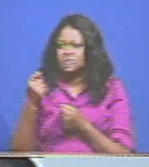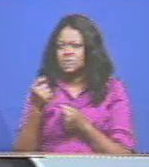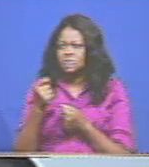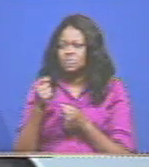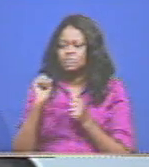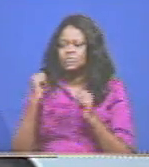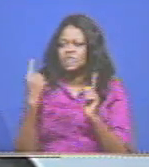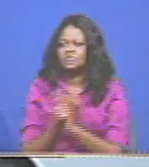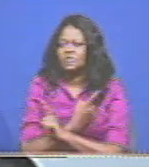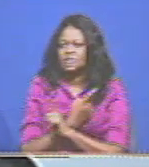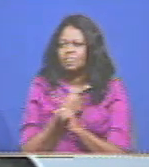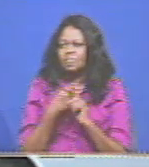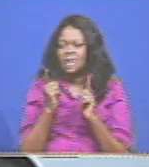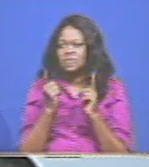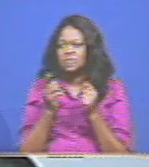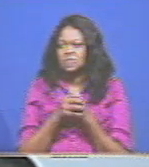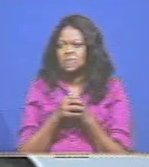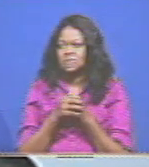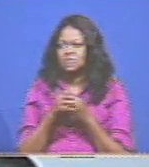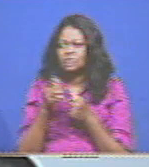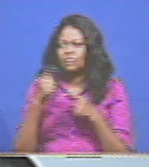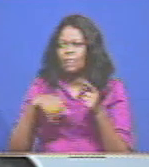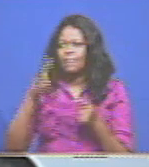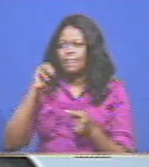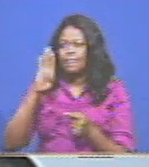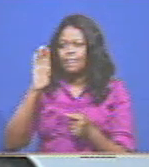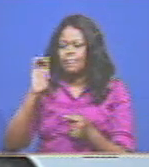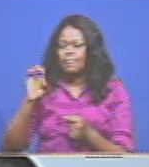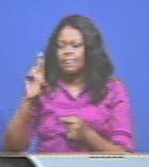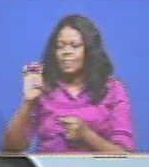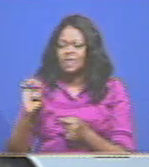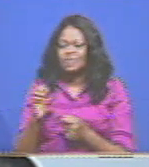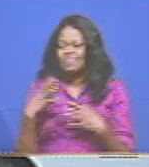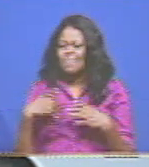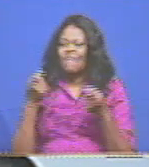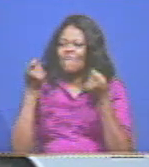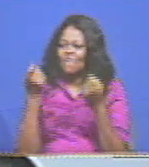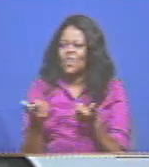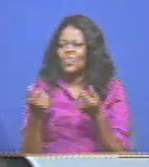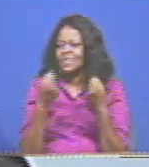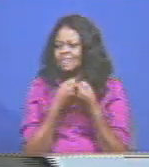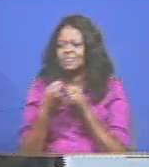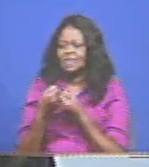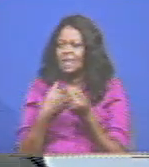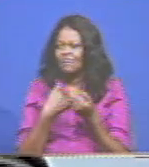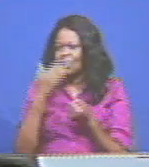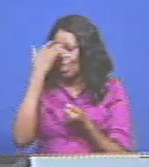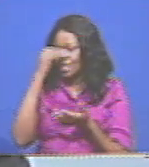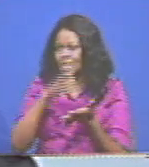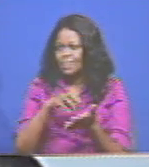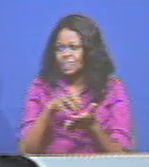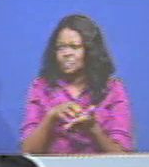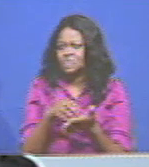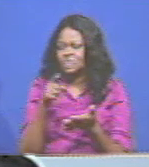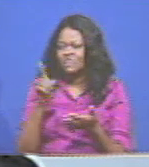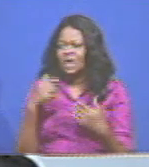different. But you see, he's coming from Mbere, which is a minority. So yes, that poses also a bit of a challenge. Because the position he occupies